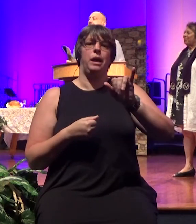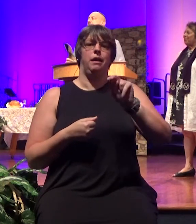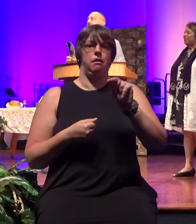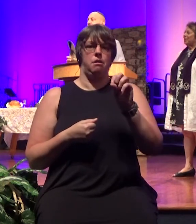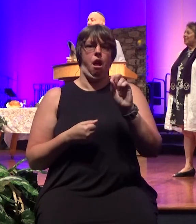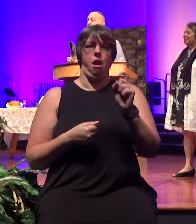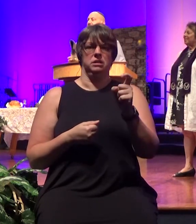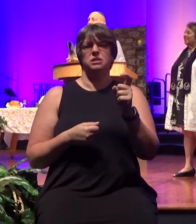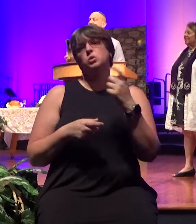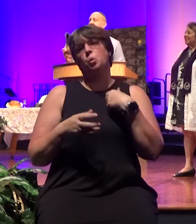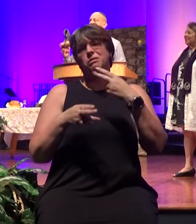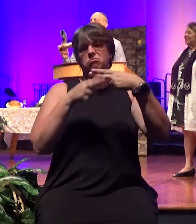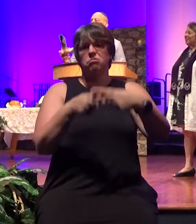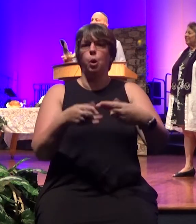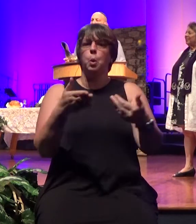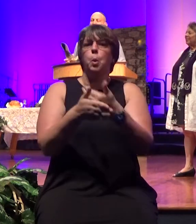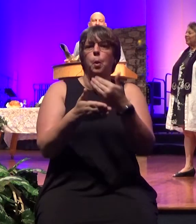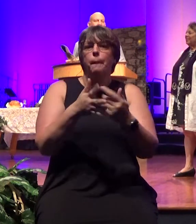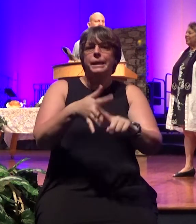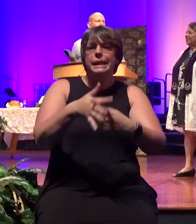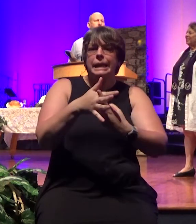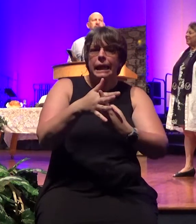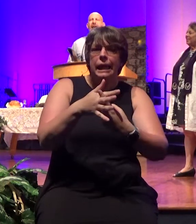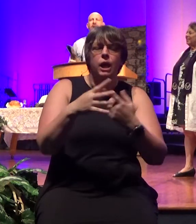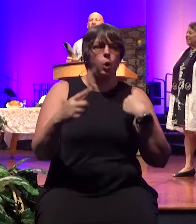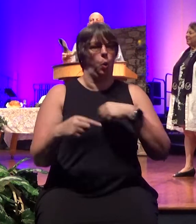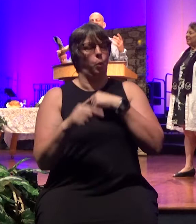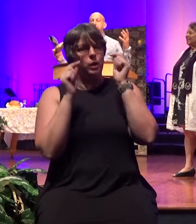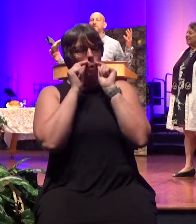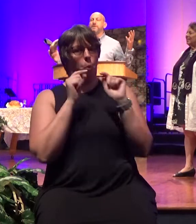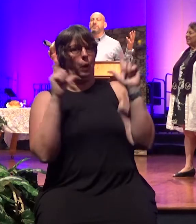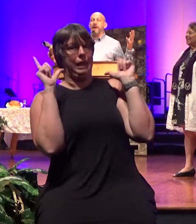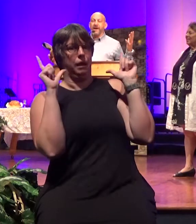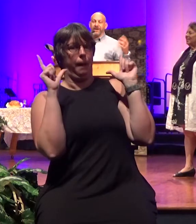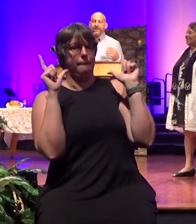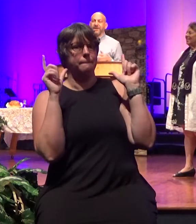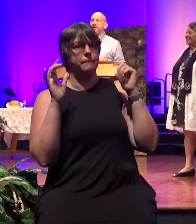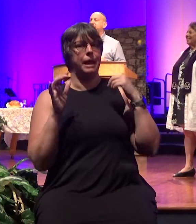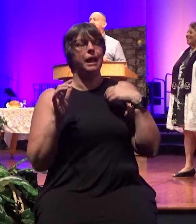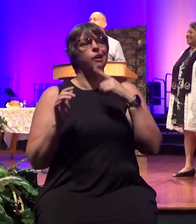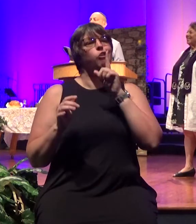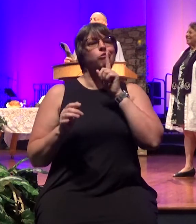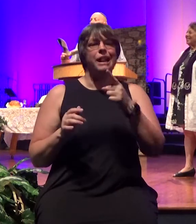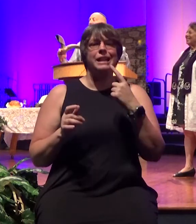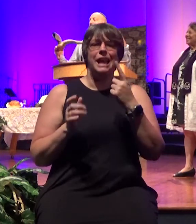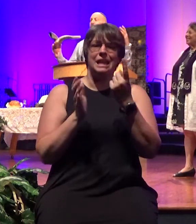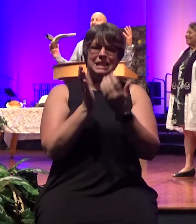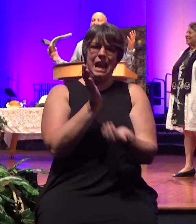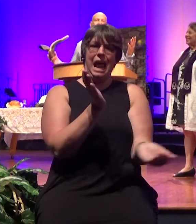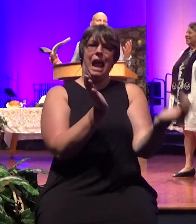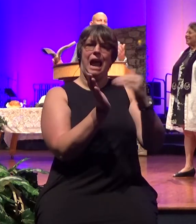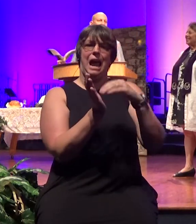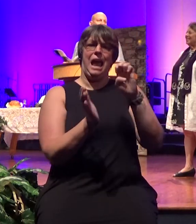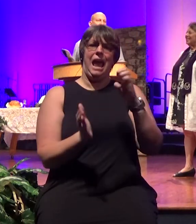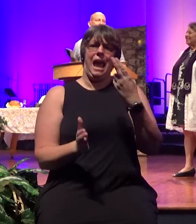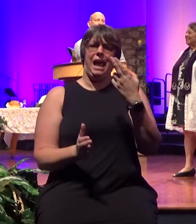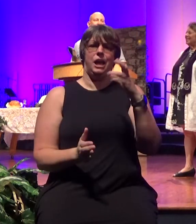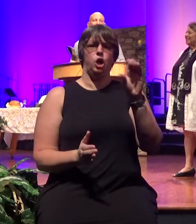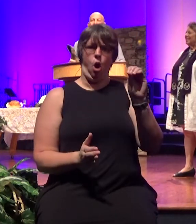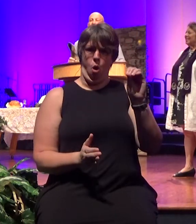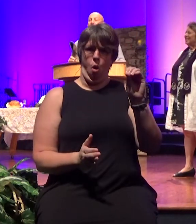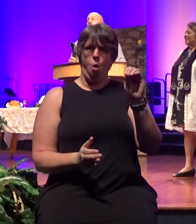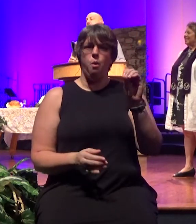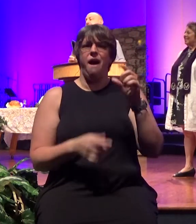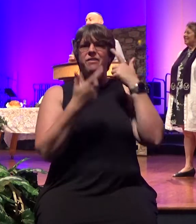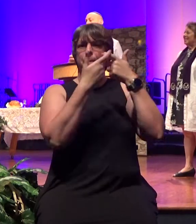beginning. The sound is considered an echo of the Big Bang, an echo of the revelation at Mount Sinai, all we can